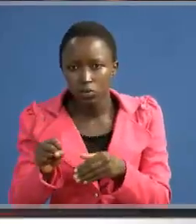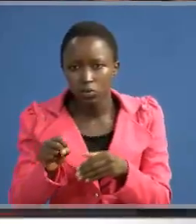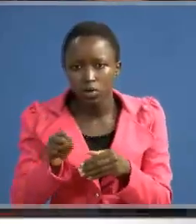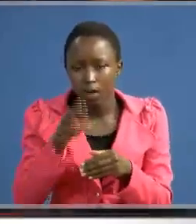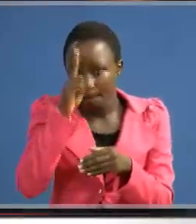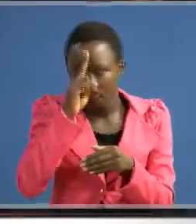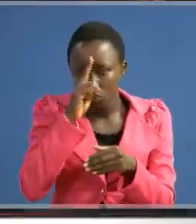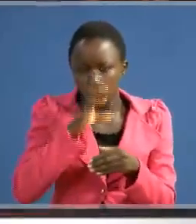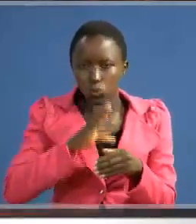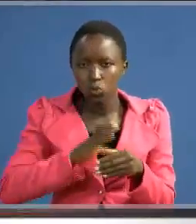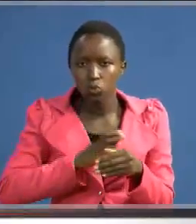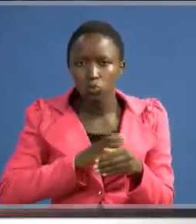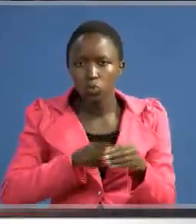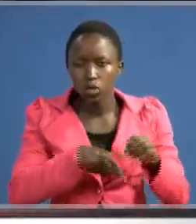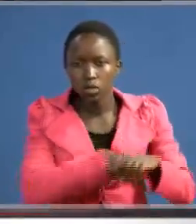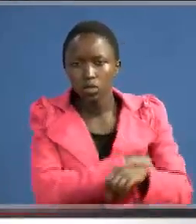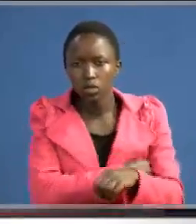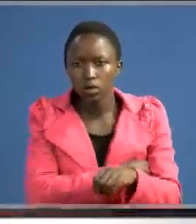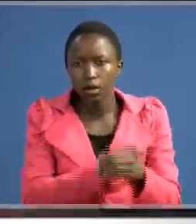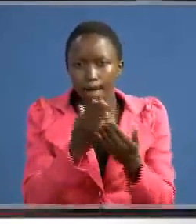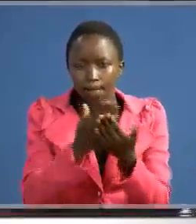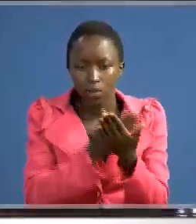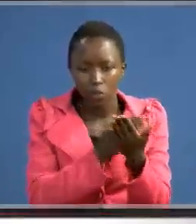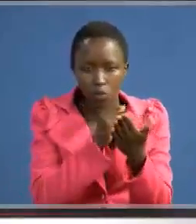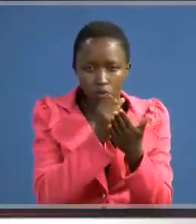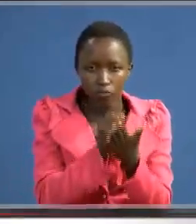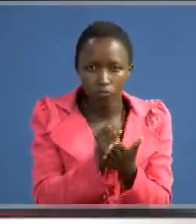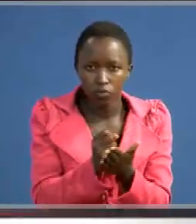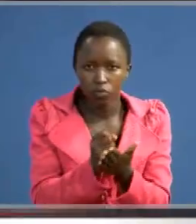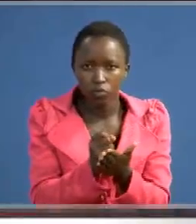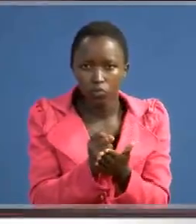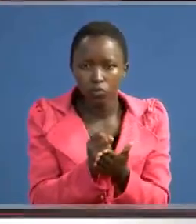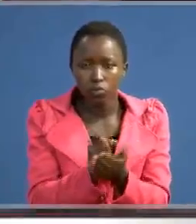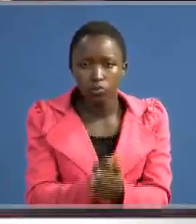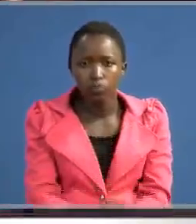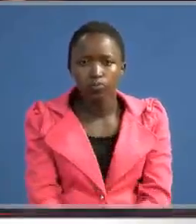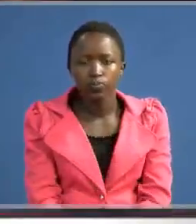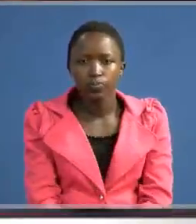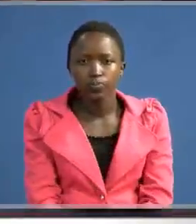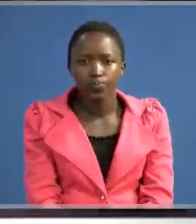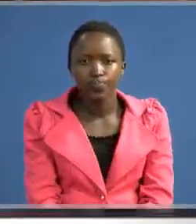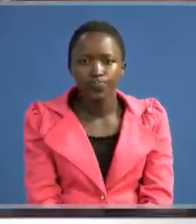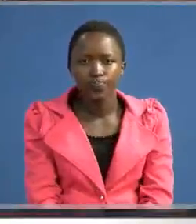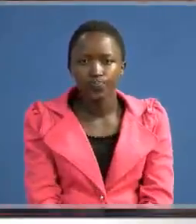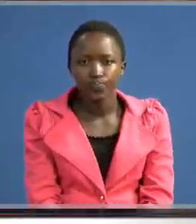Police Commissioner and Chief Program Officer at UNESCO in Zambia.